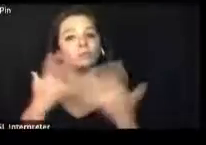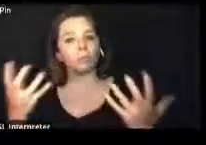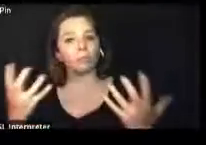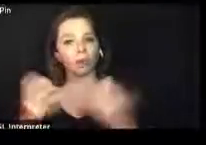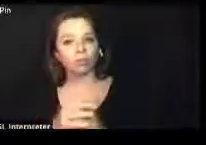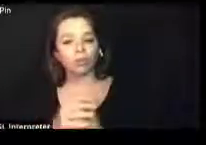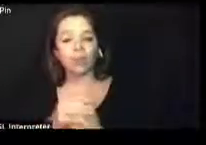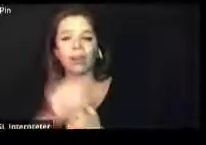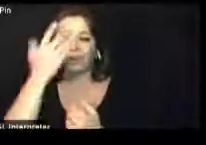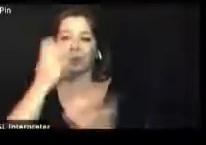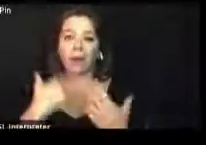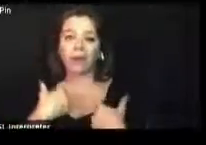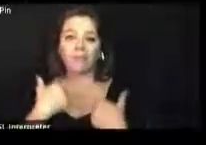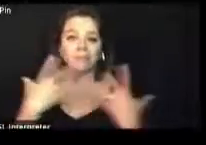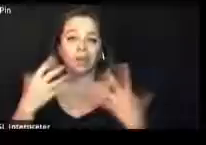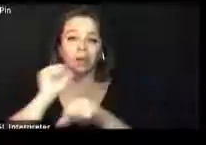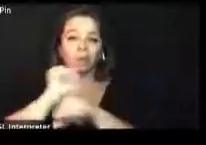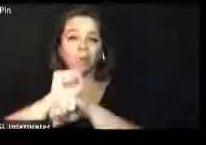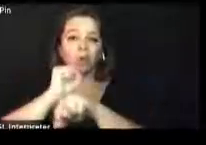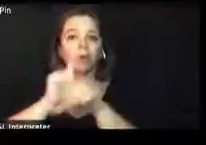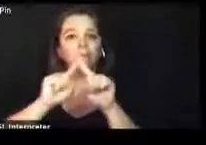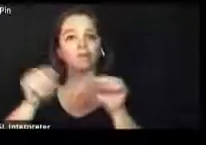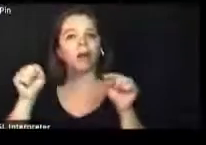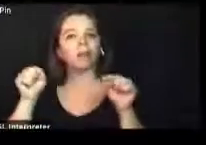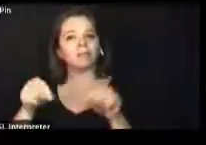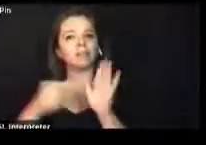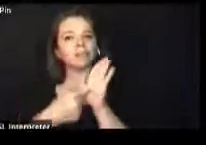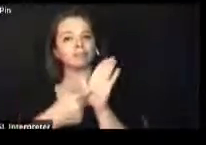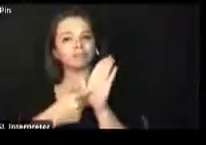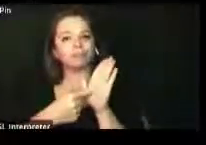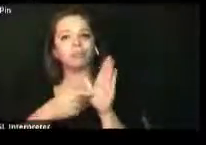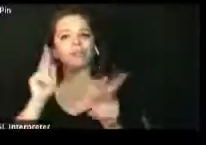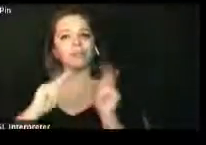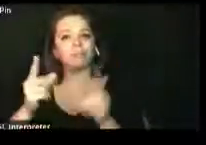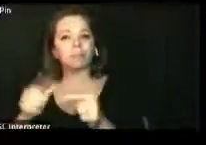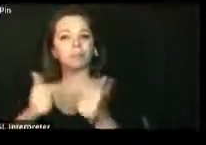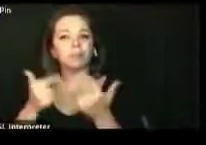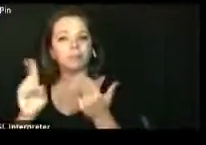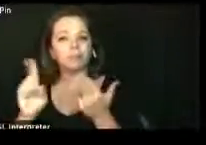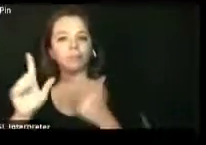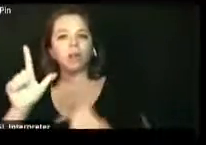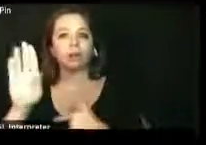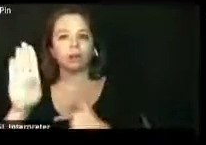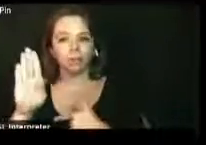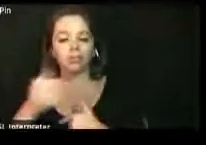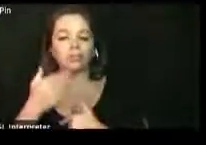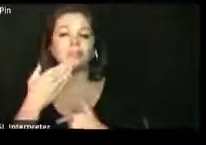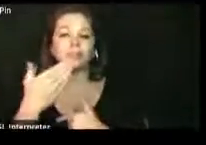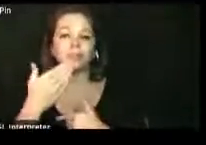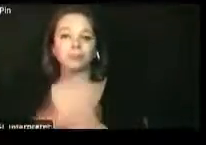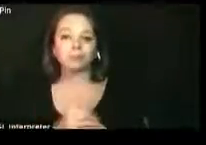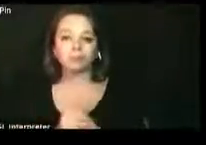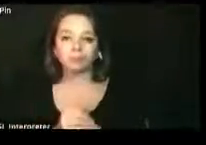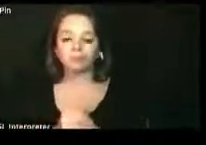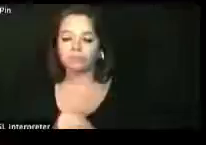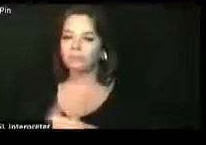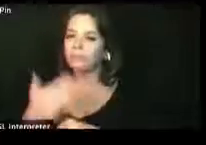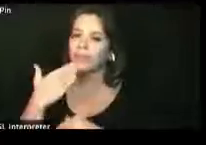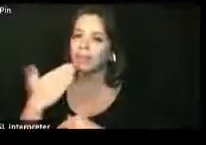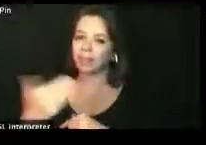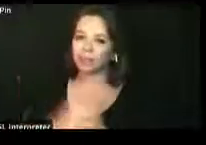do, but this is for the people of Long Beach. Thank you. Thank you.